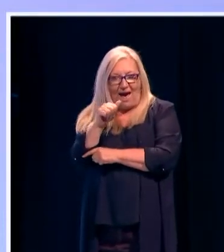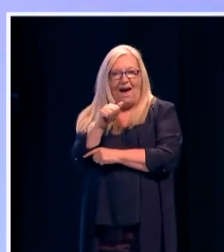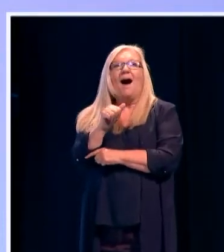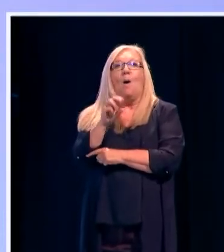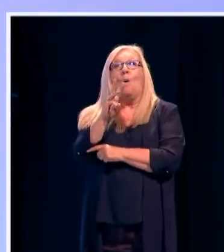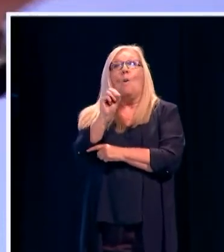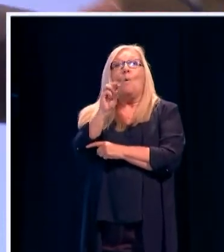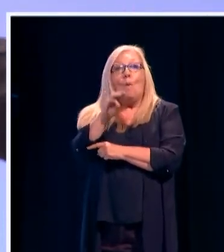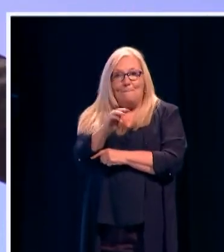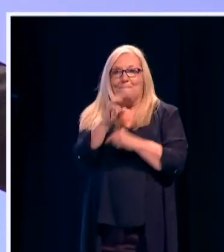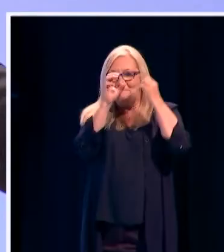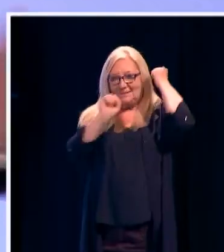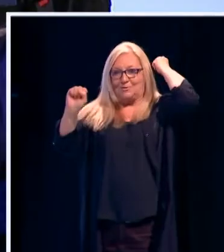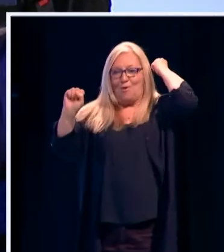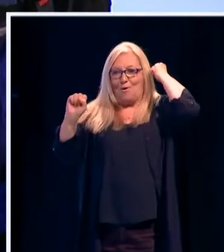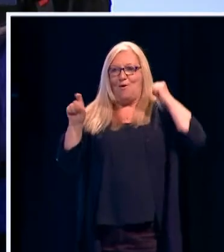Wagga.